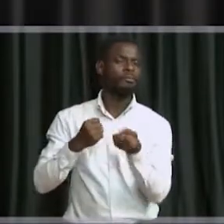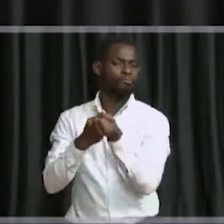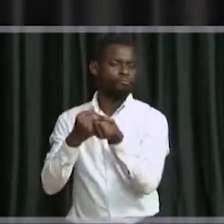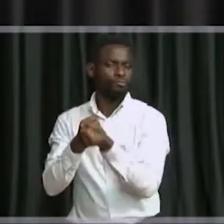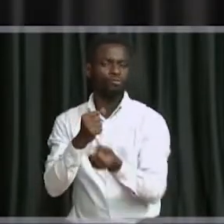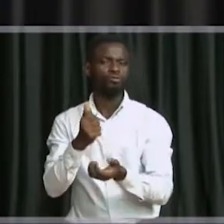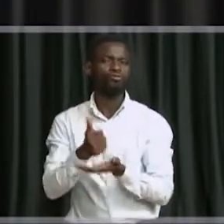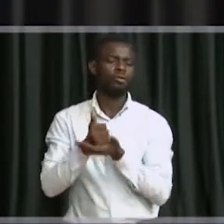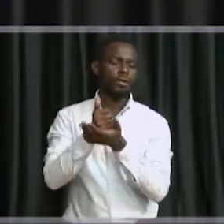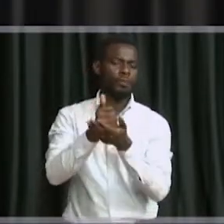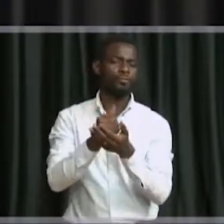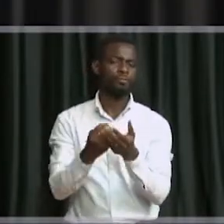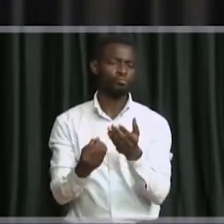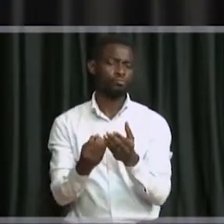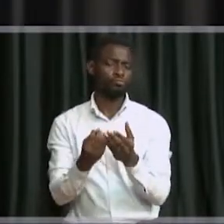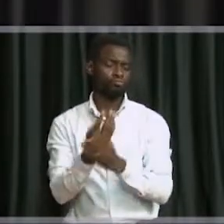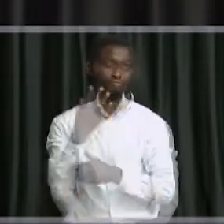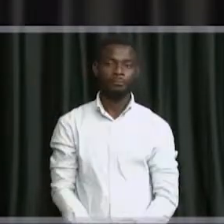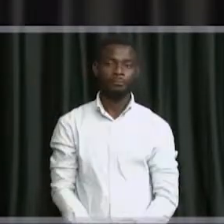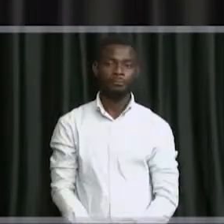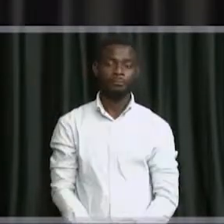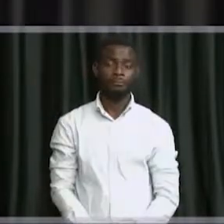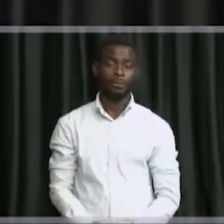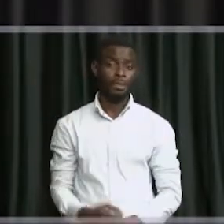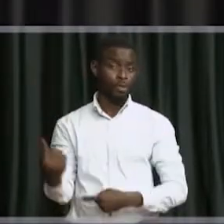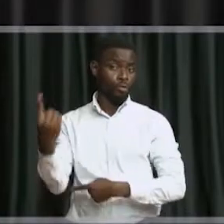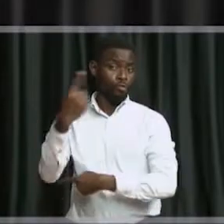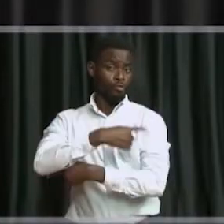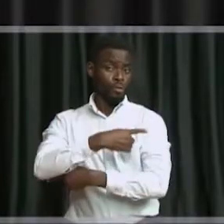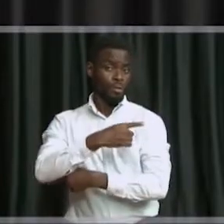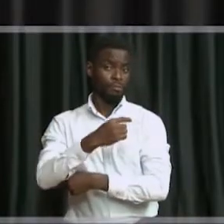akwentue yutu we sunya adie kesie That's all.